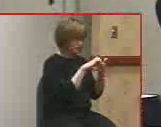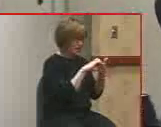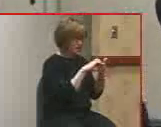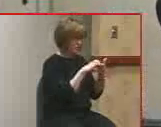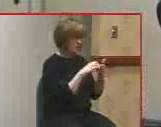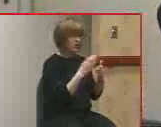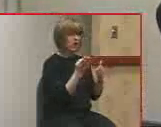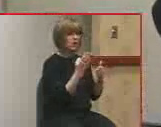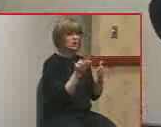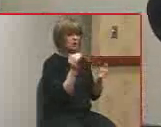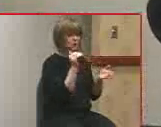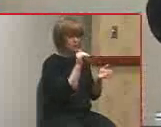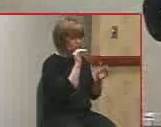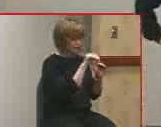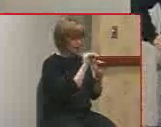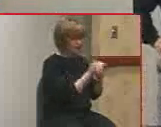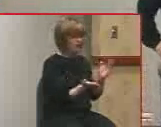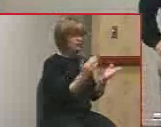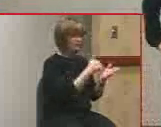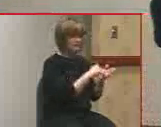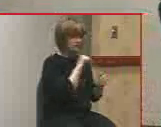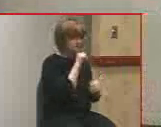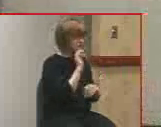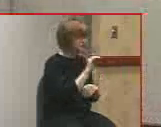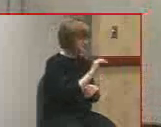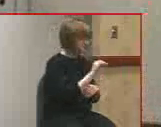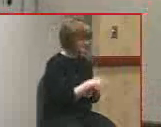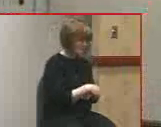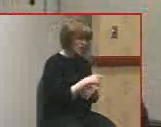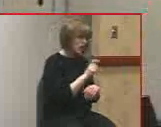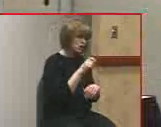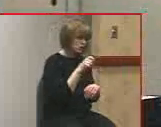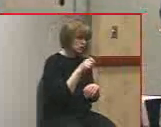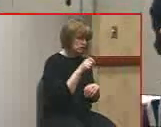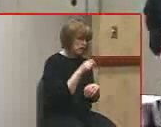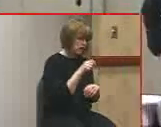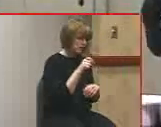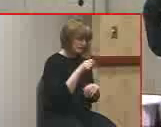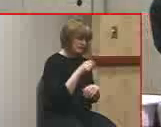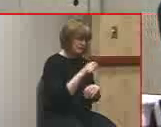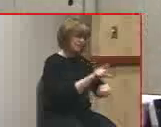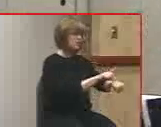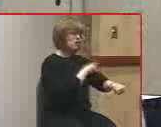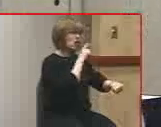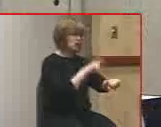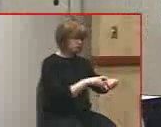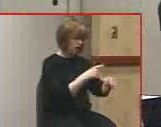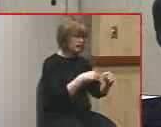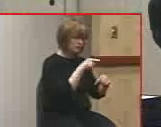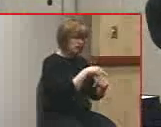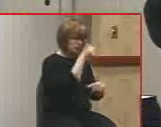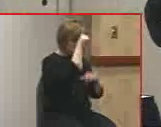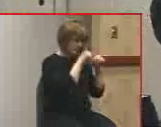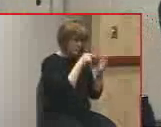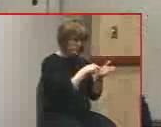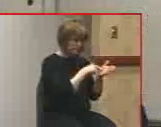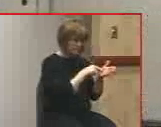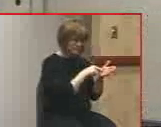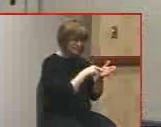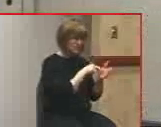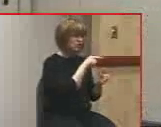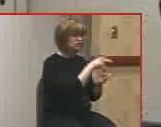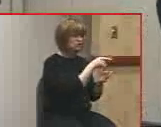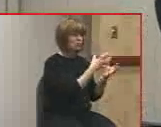again. Don't go over there and say, boy, we need to have a long talk about you remembering this. That's what she wants. But somehow you've got to